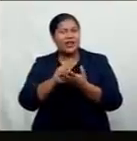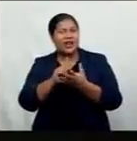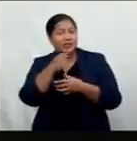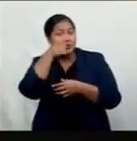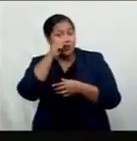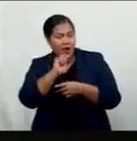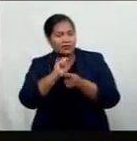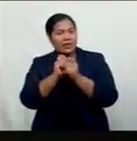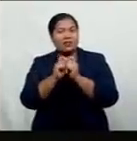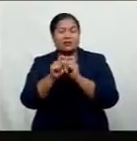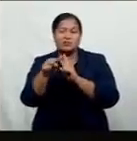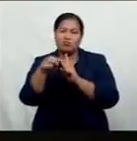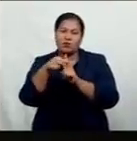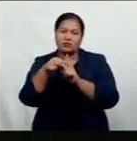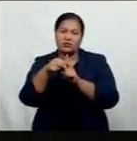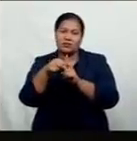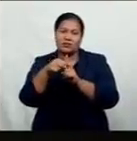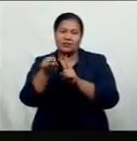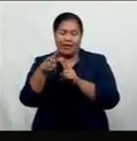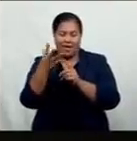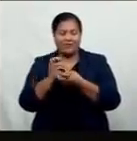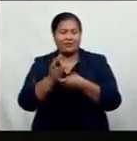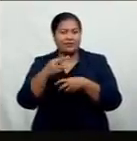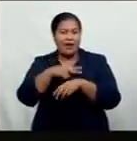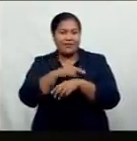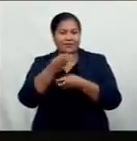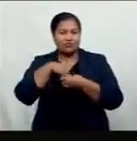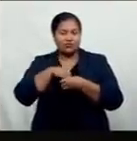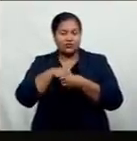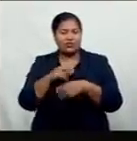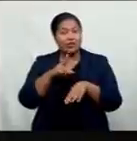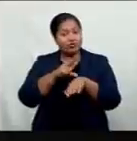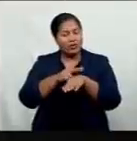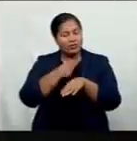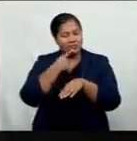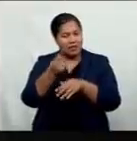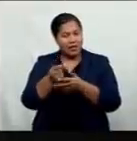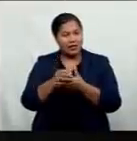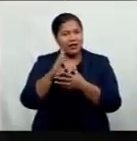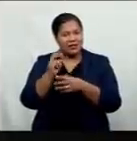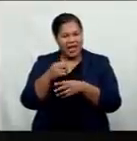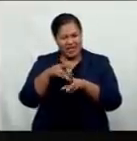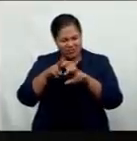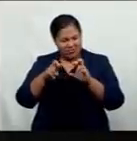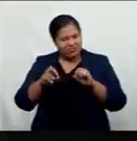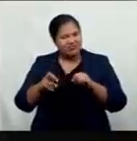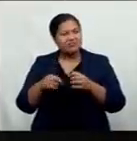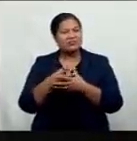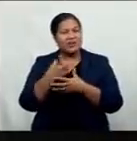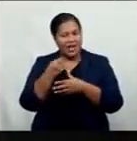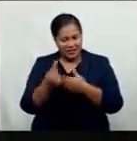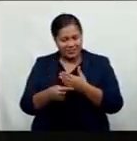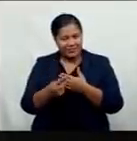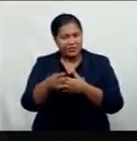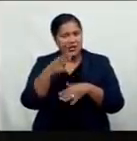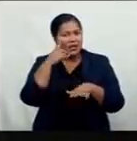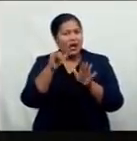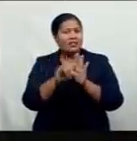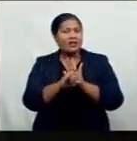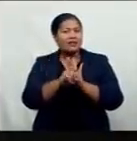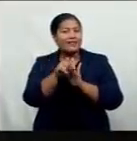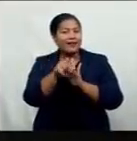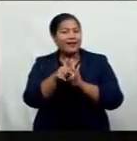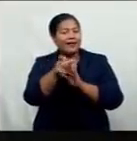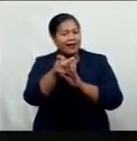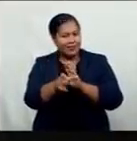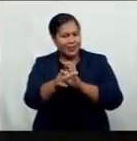and tested positive for the virus. Dr. Fong has also stated that early investigations have indicated that the